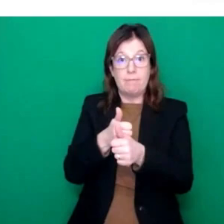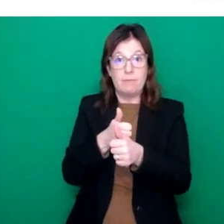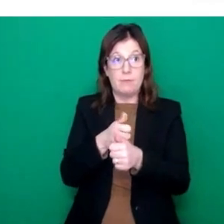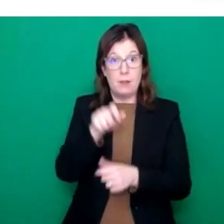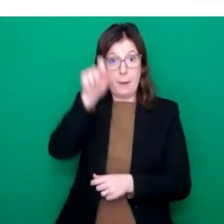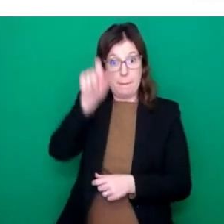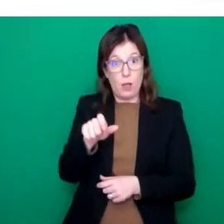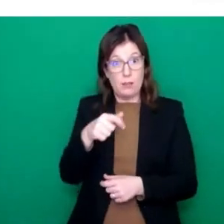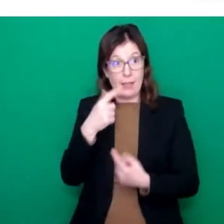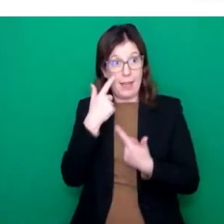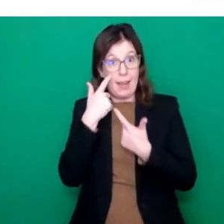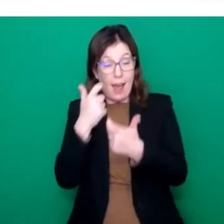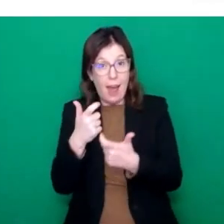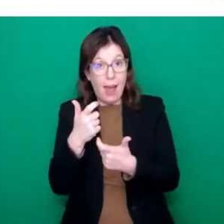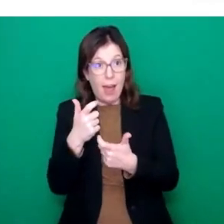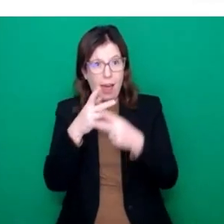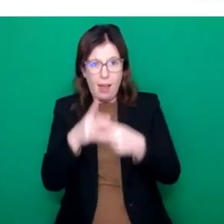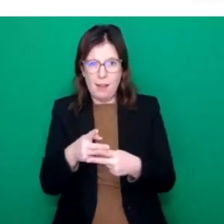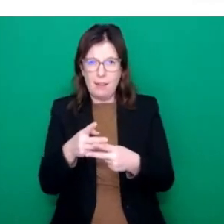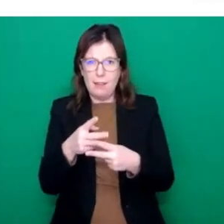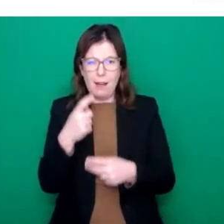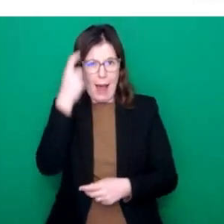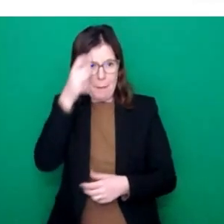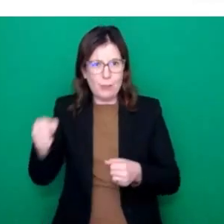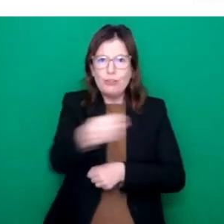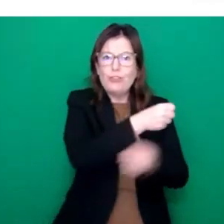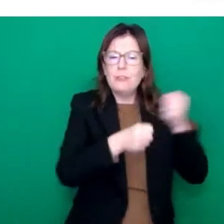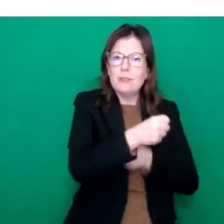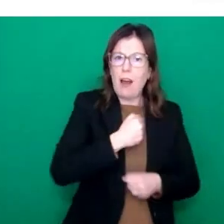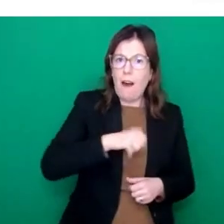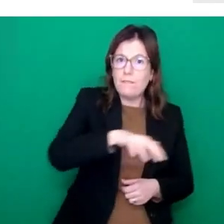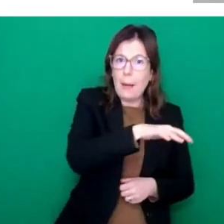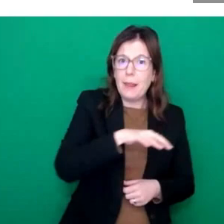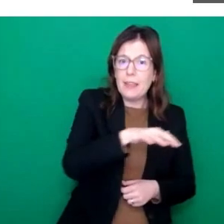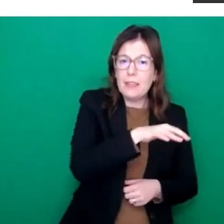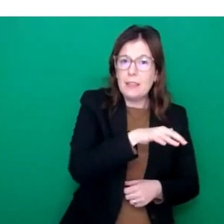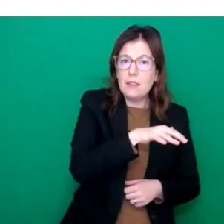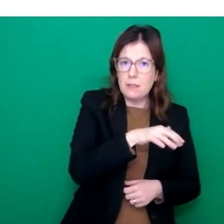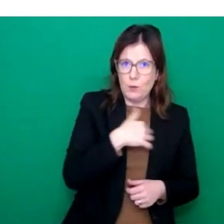caring for had been our own flesh and blood, would we not want the best for them?